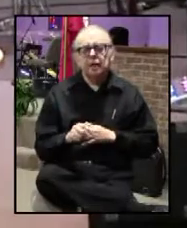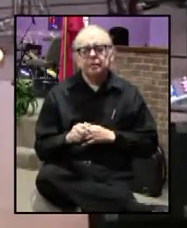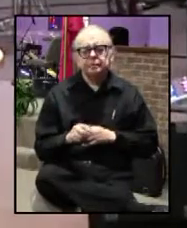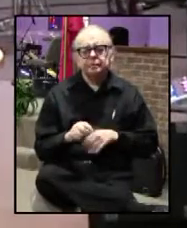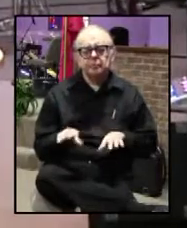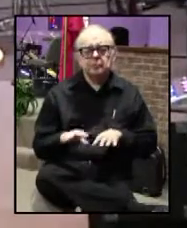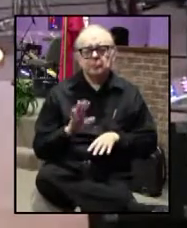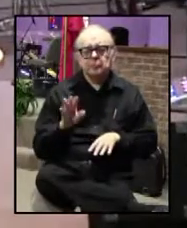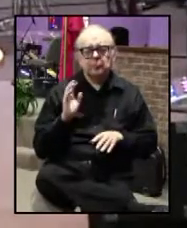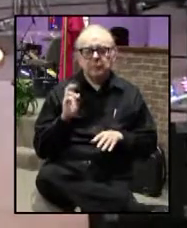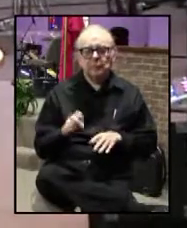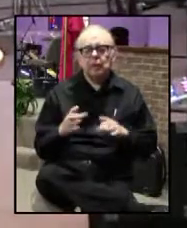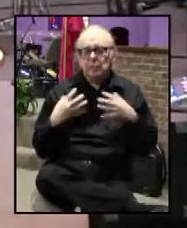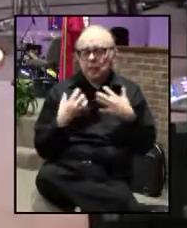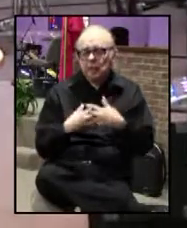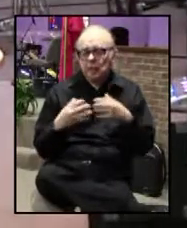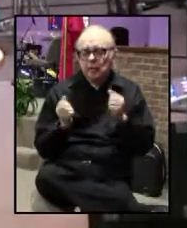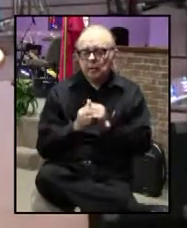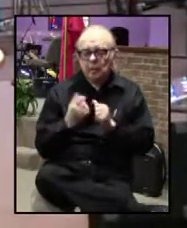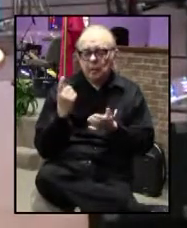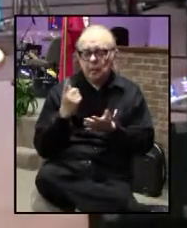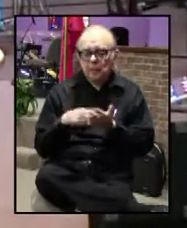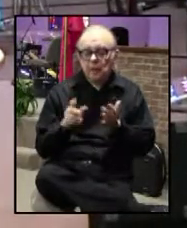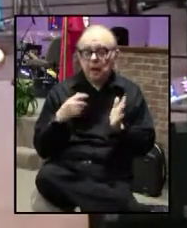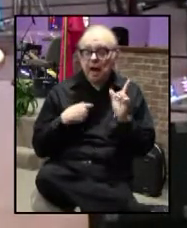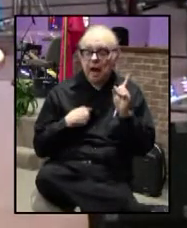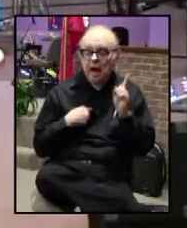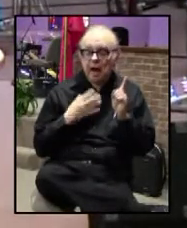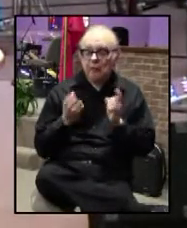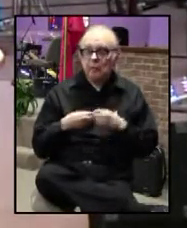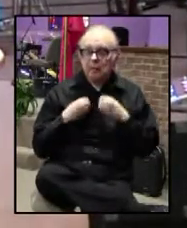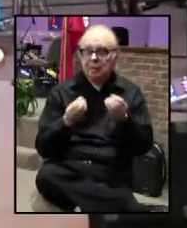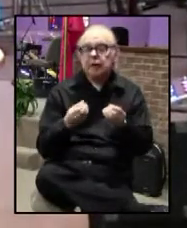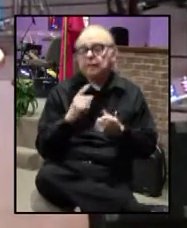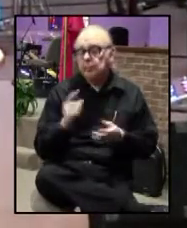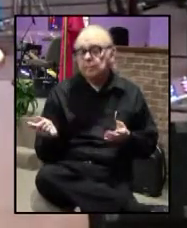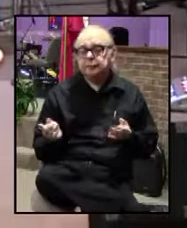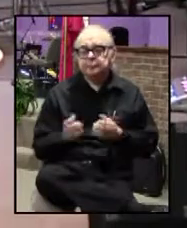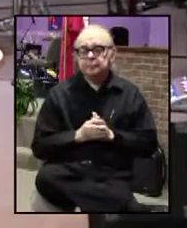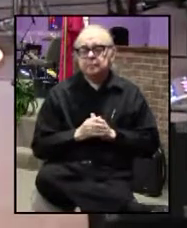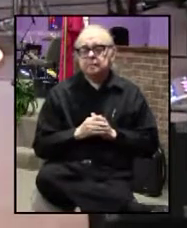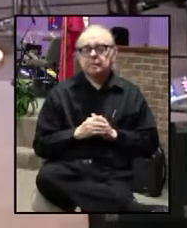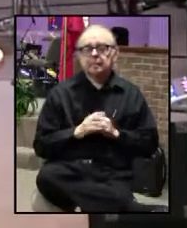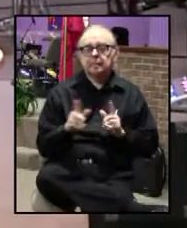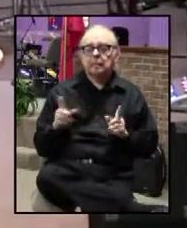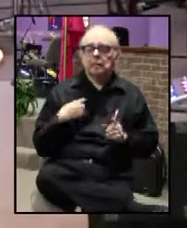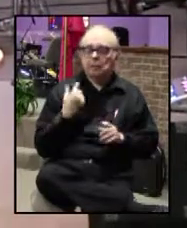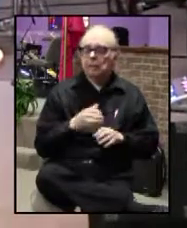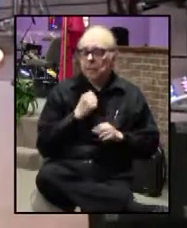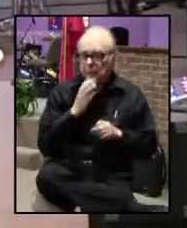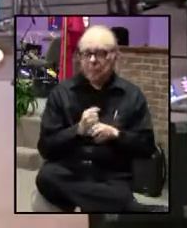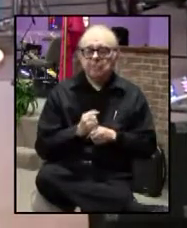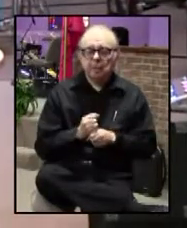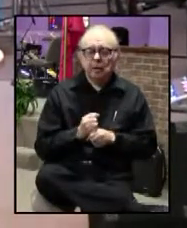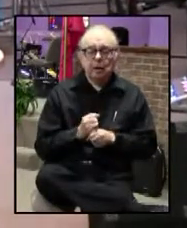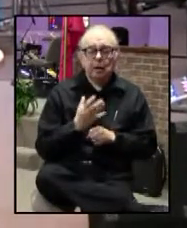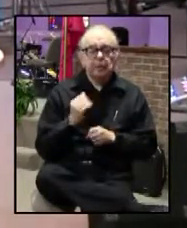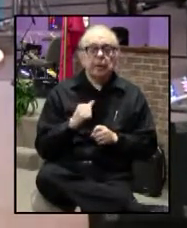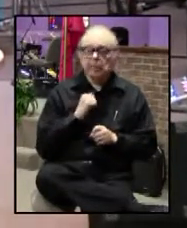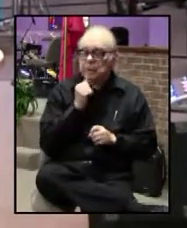And do your needs match up with what I want to give you? But we don't get because we don't